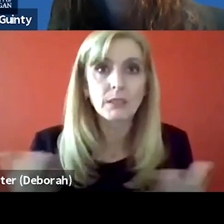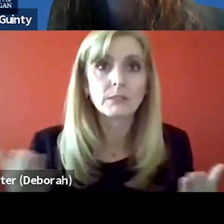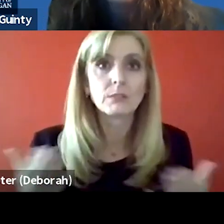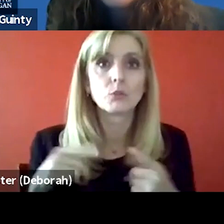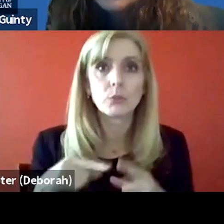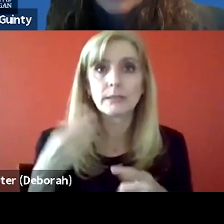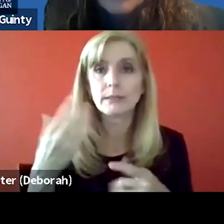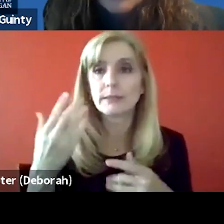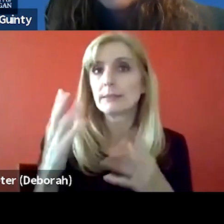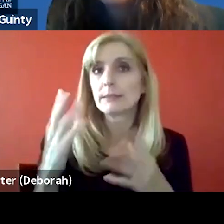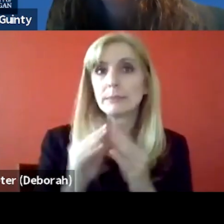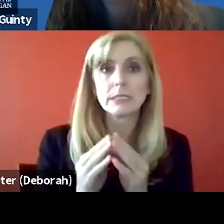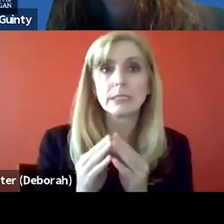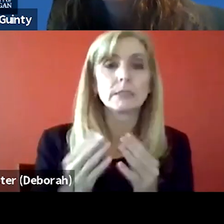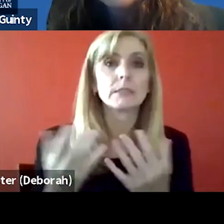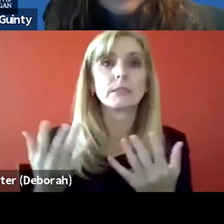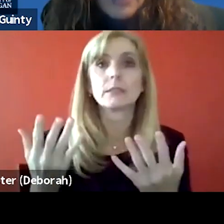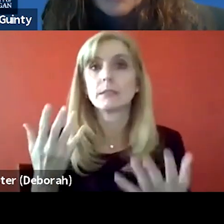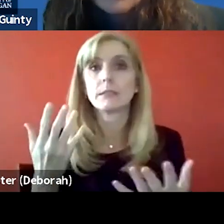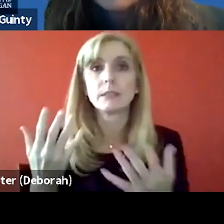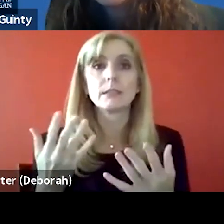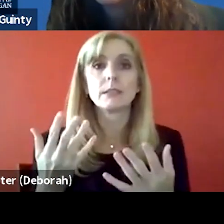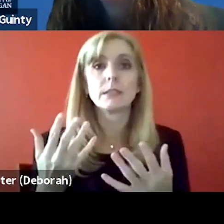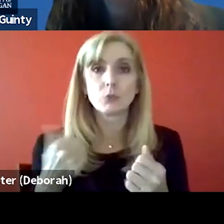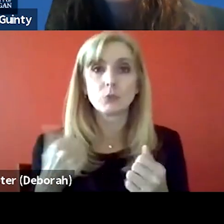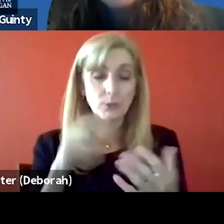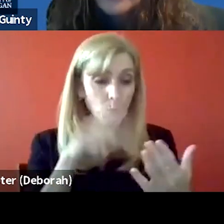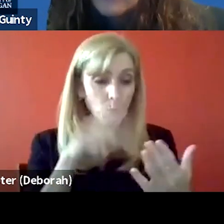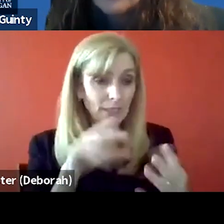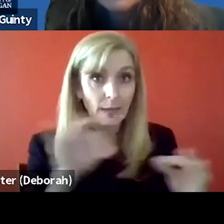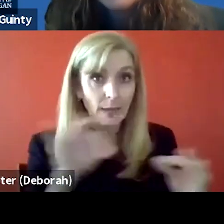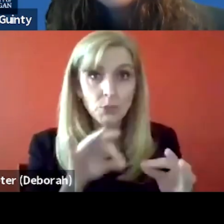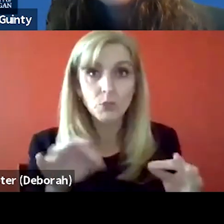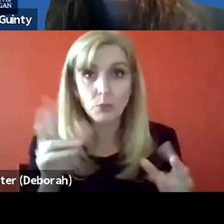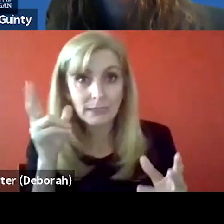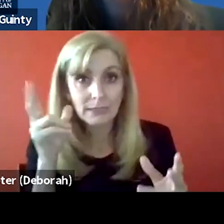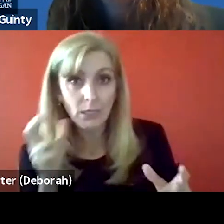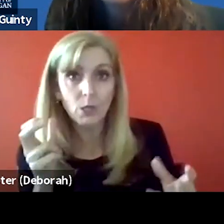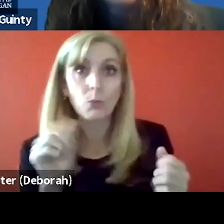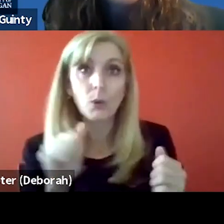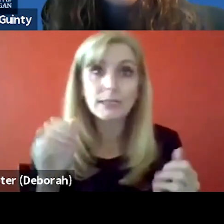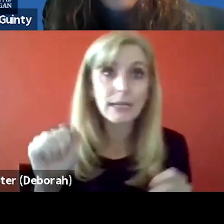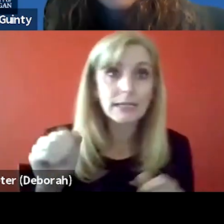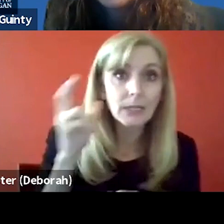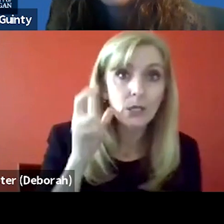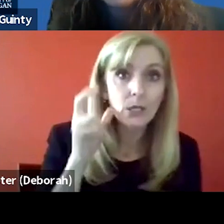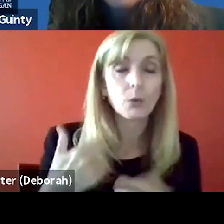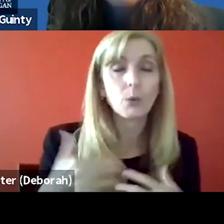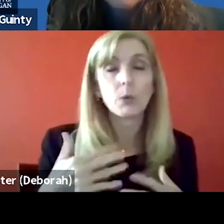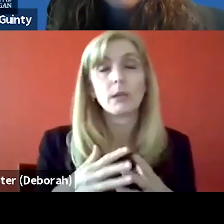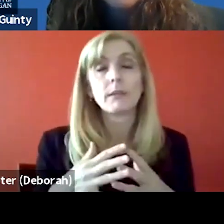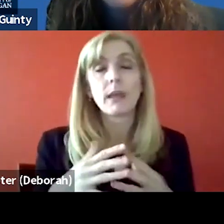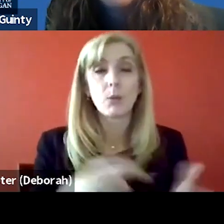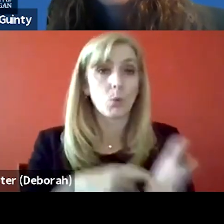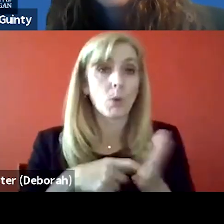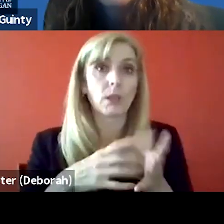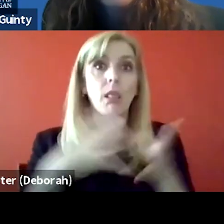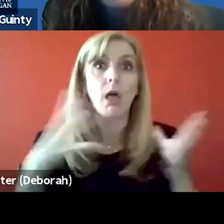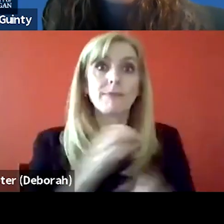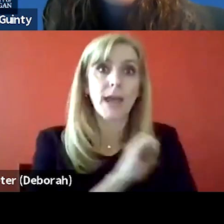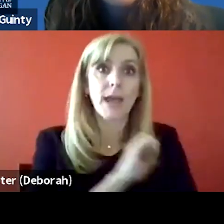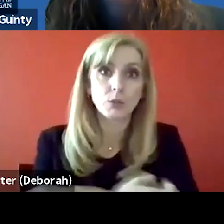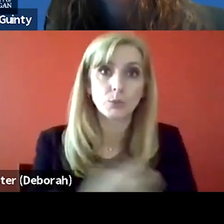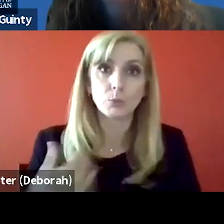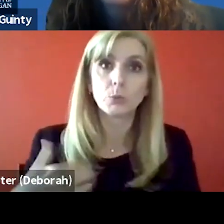we're trying to read lips, we're trying to read the captions, we're trying to hear whatever we can hear. That takes a lot of energy. And if you